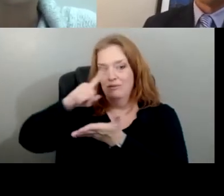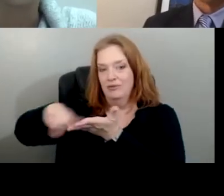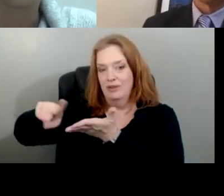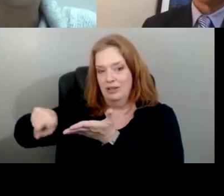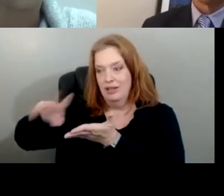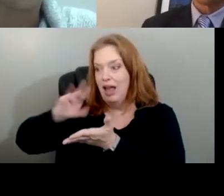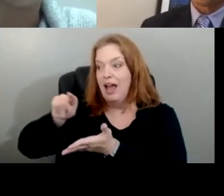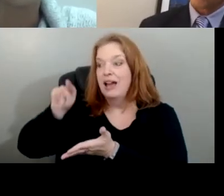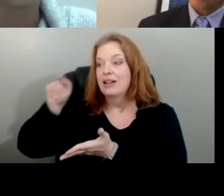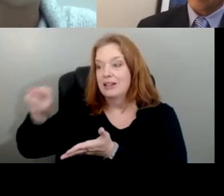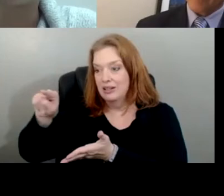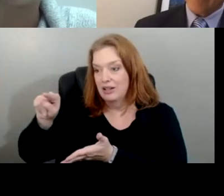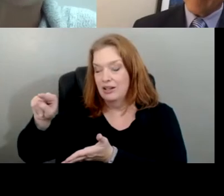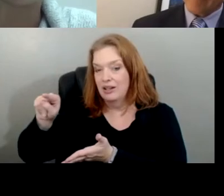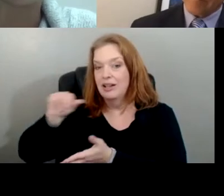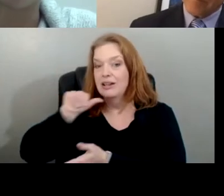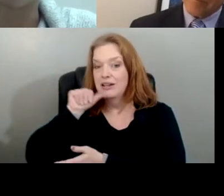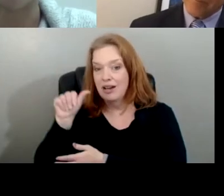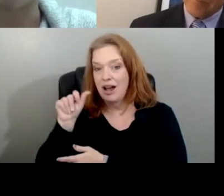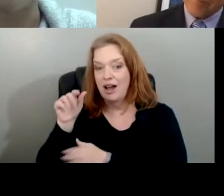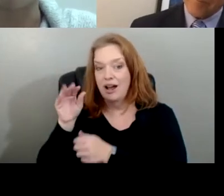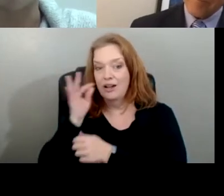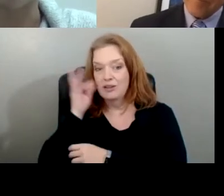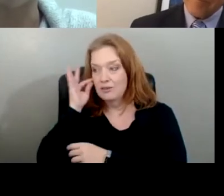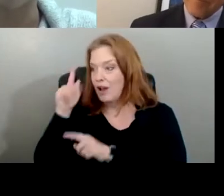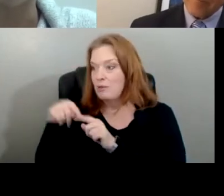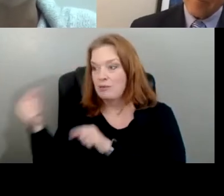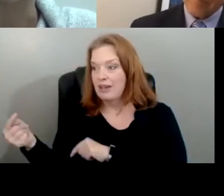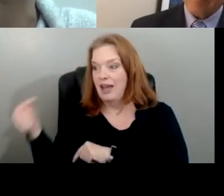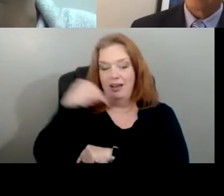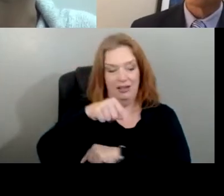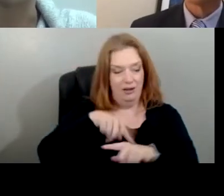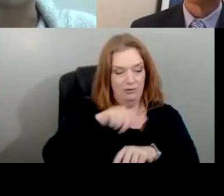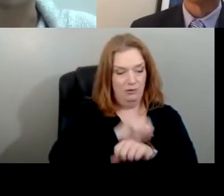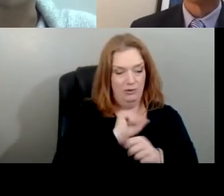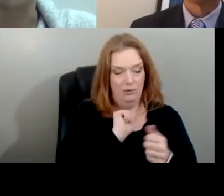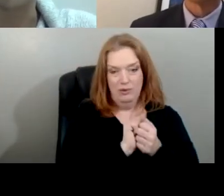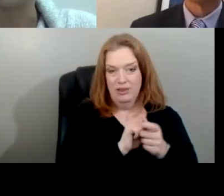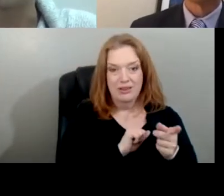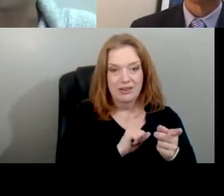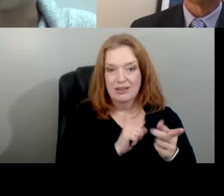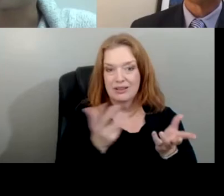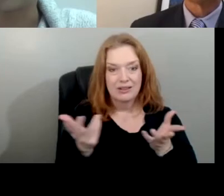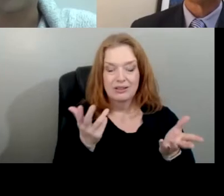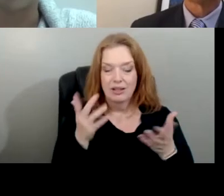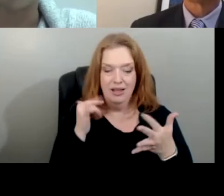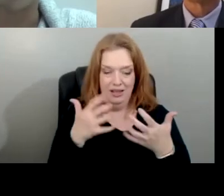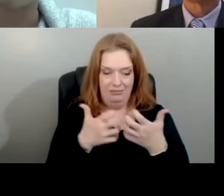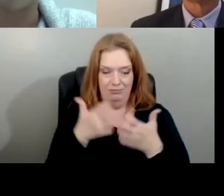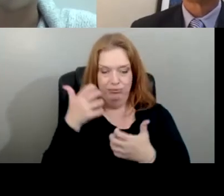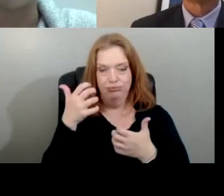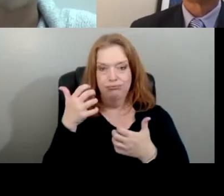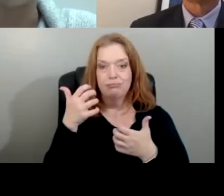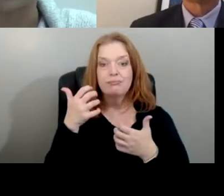can't come onto the reservation to deal with our tribal members. So that's also another gray area